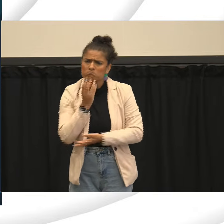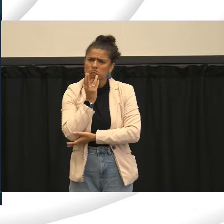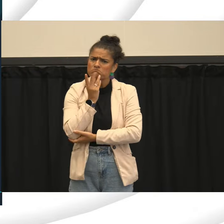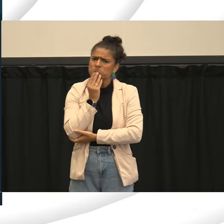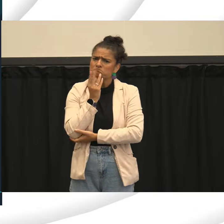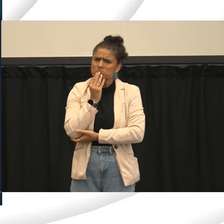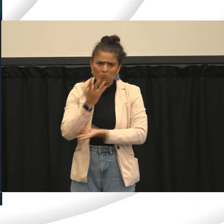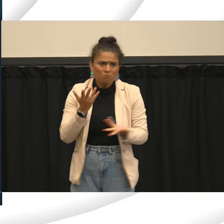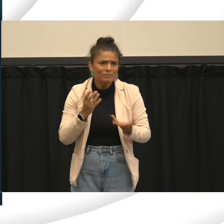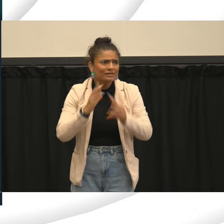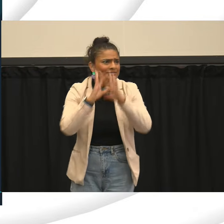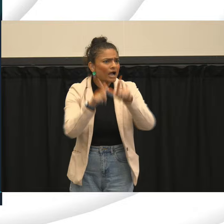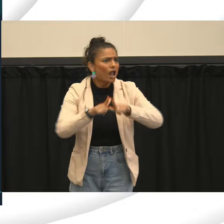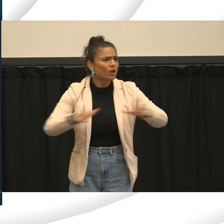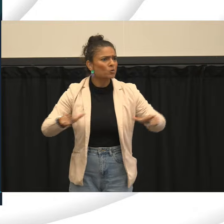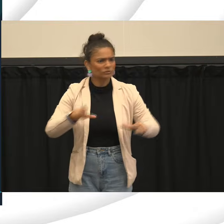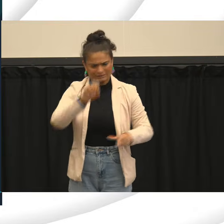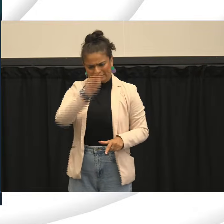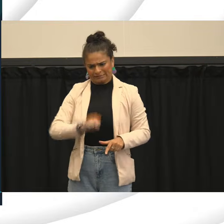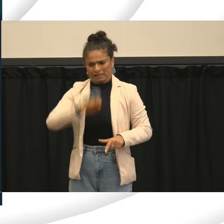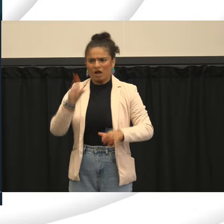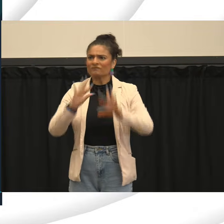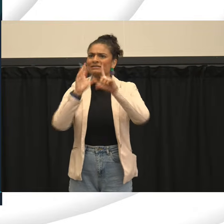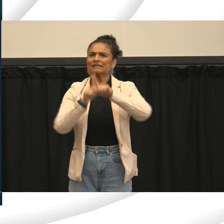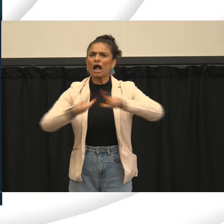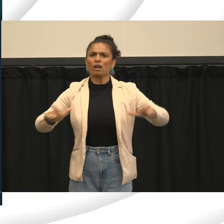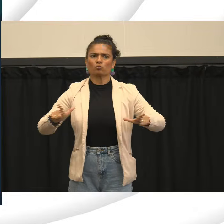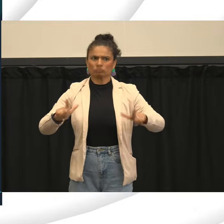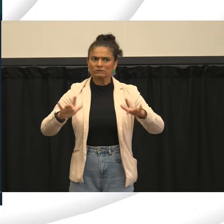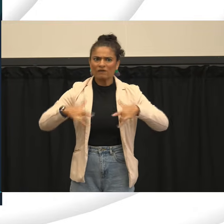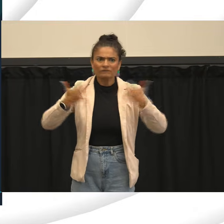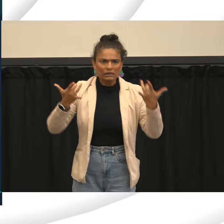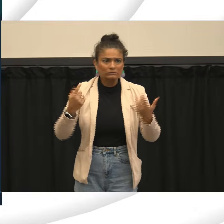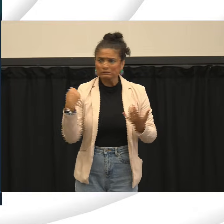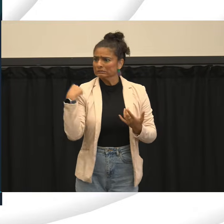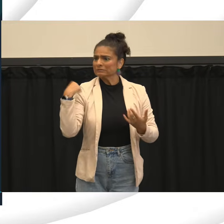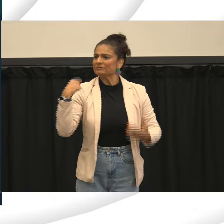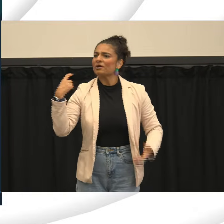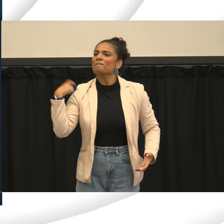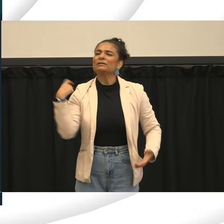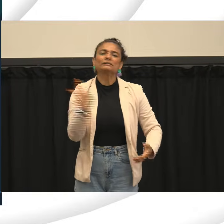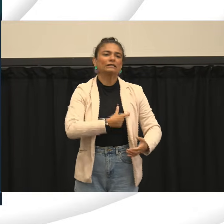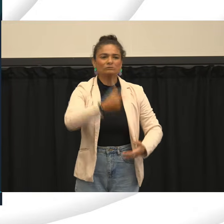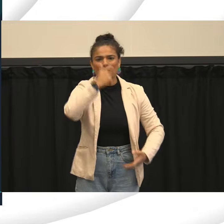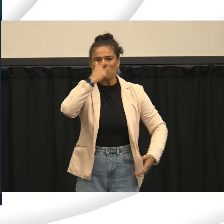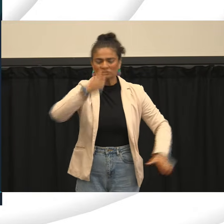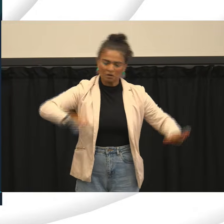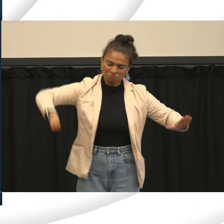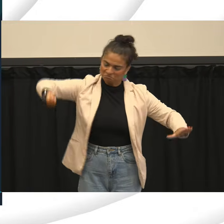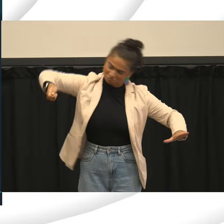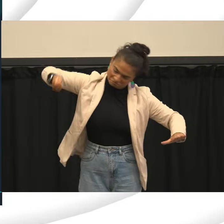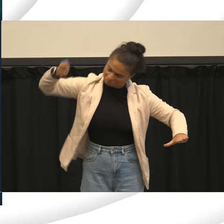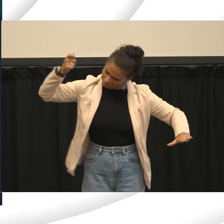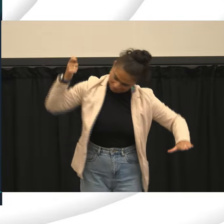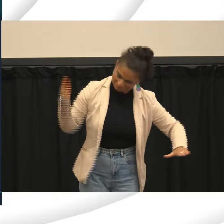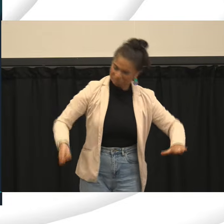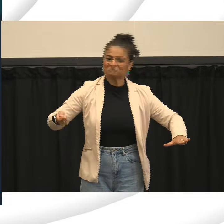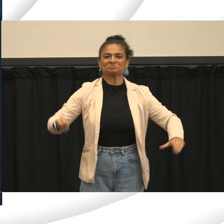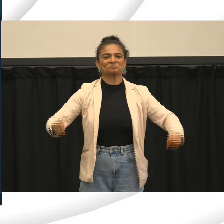So let's talk about the reason we came and gathered for today's event. This is a South African Sign Language